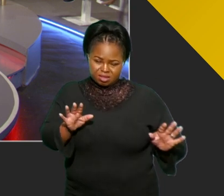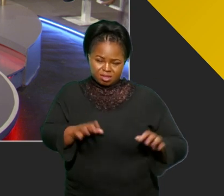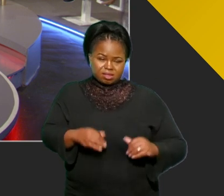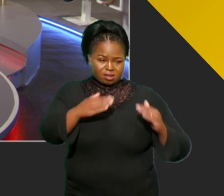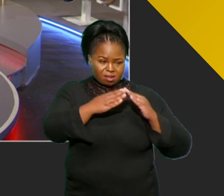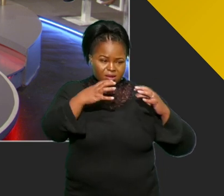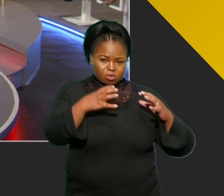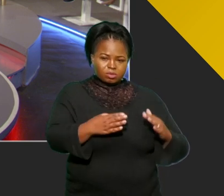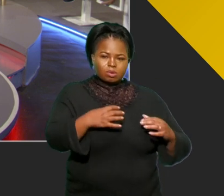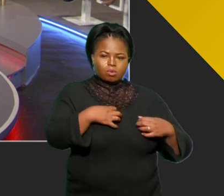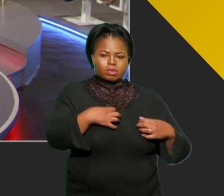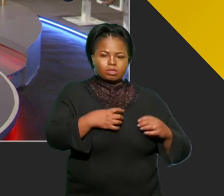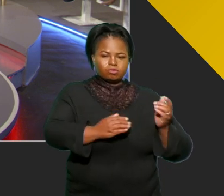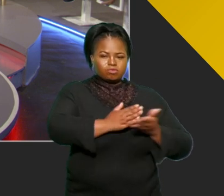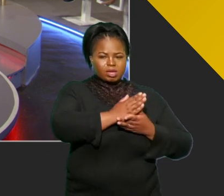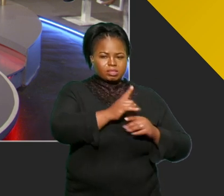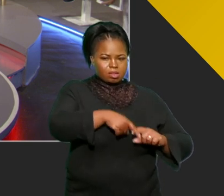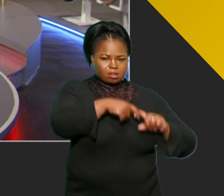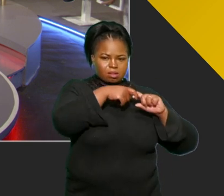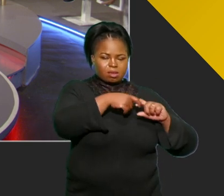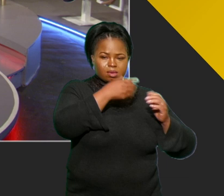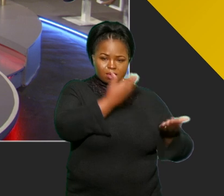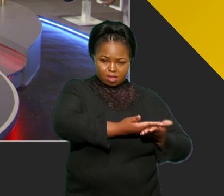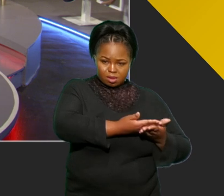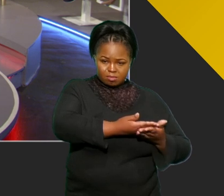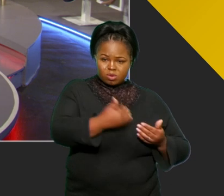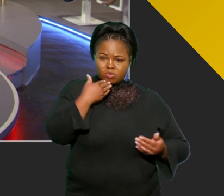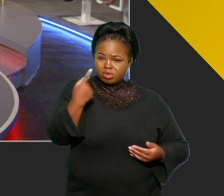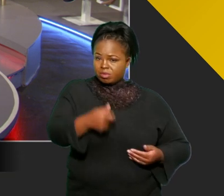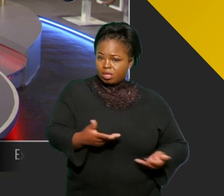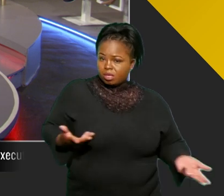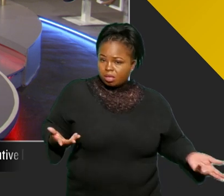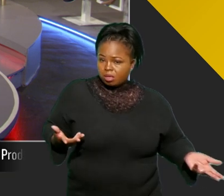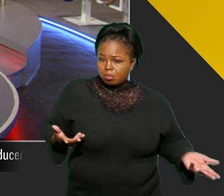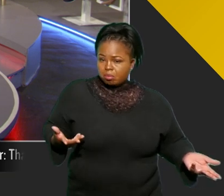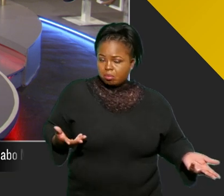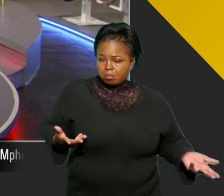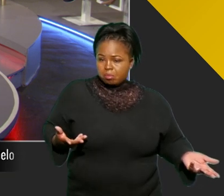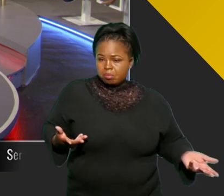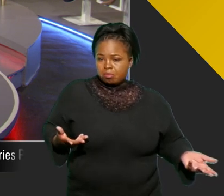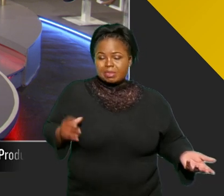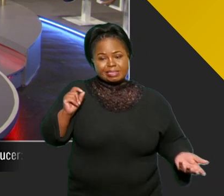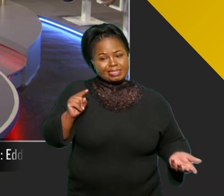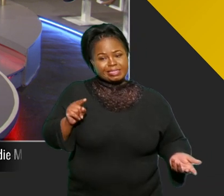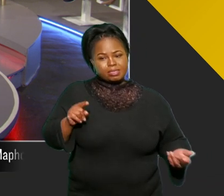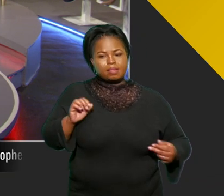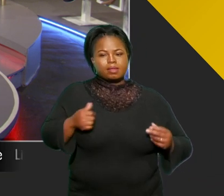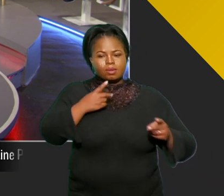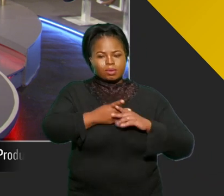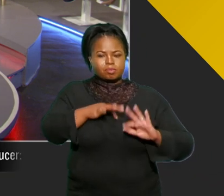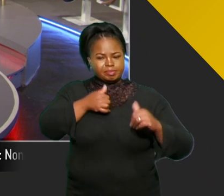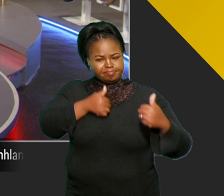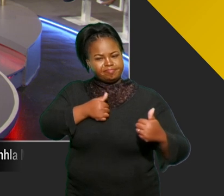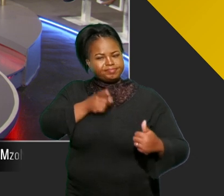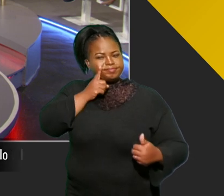landlord's right can be suspended. Yes, but who must pay the bond? Then we, on that stage, we should sit down